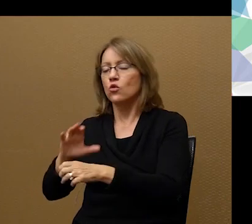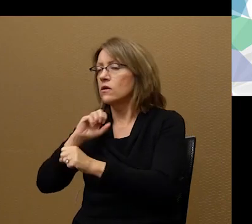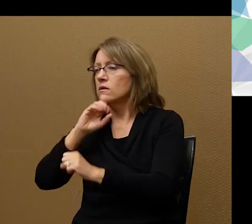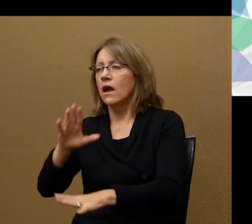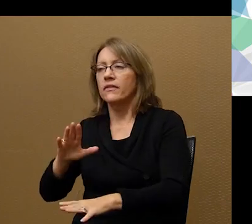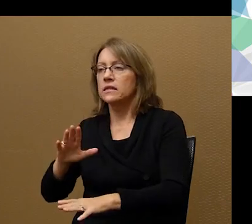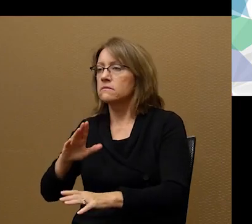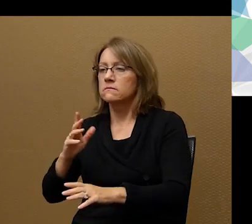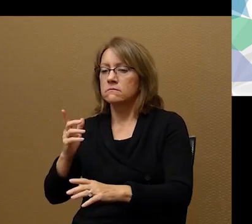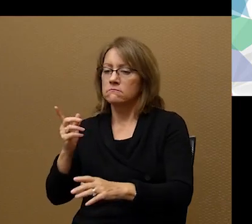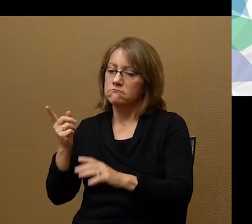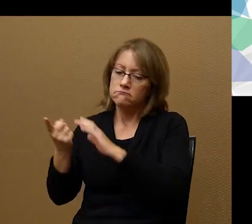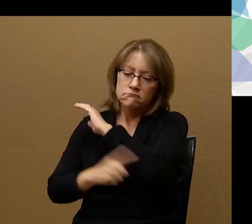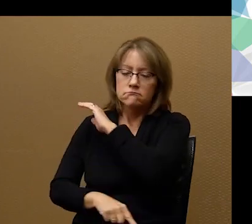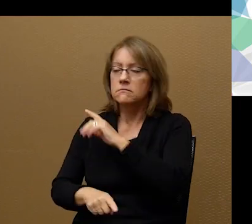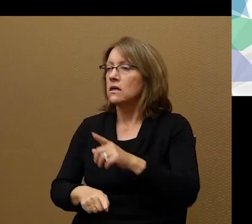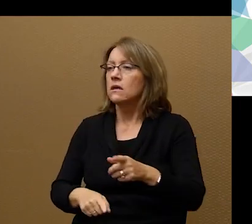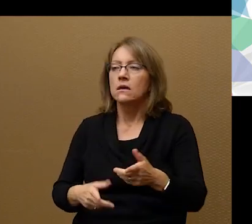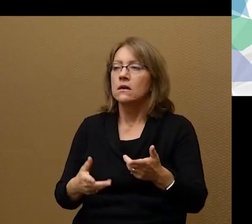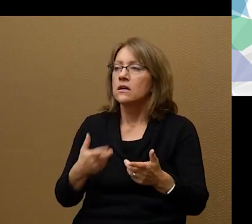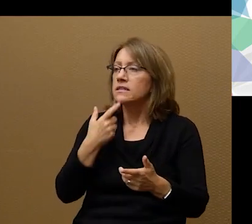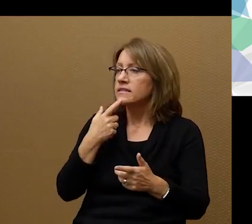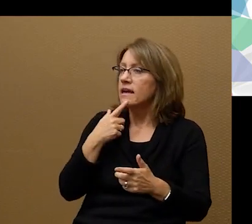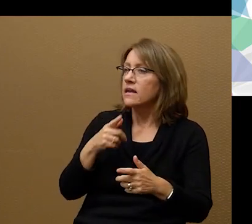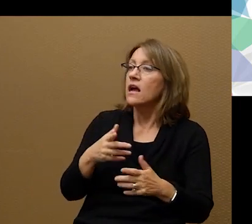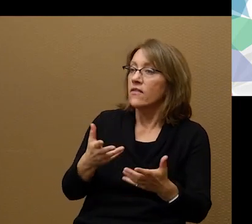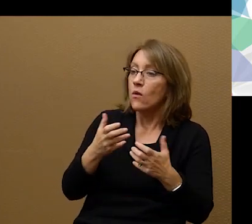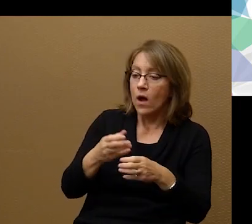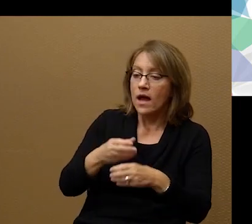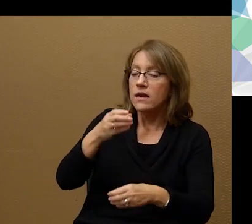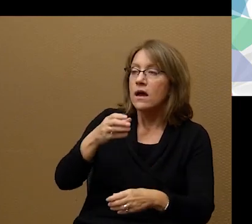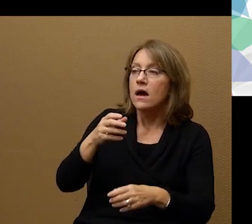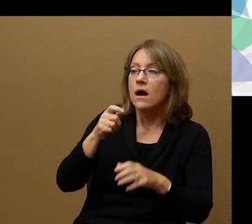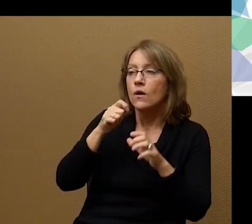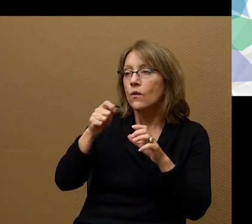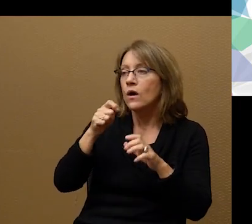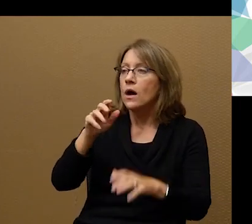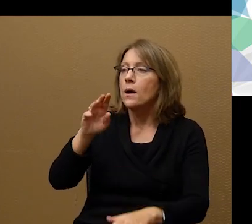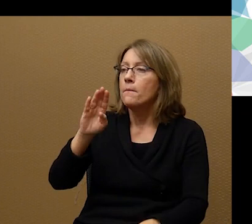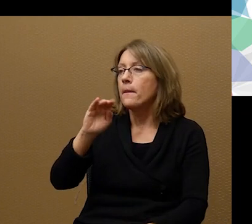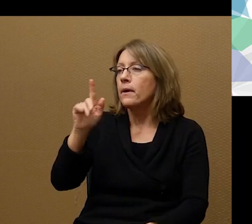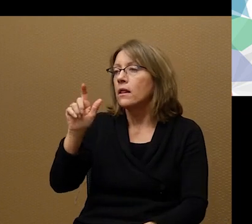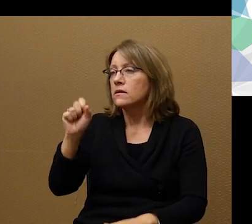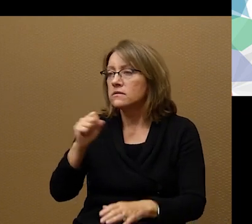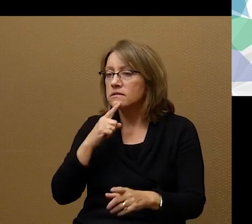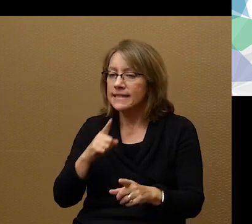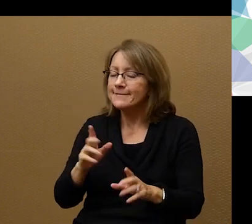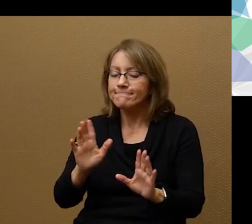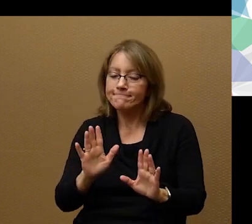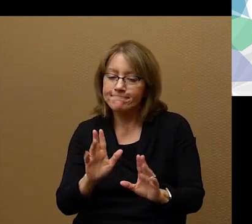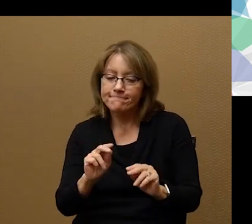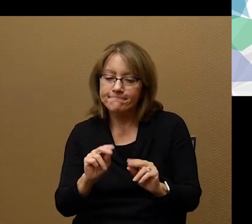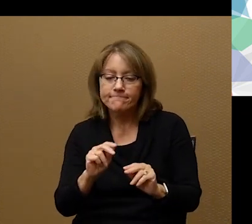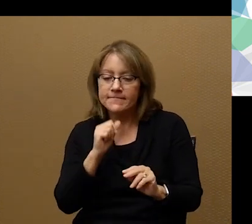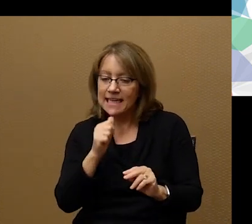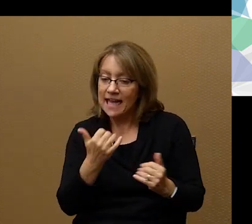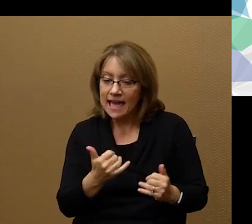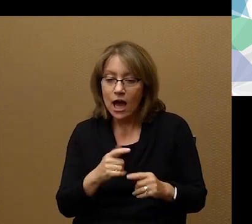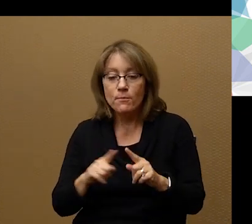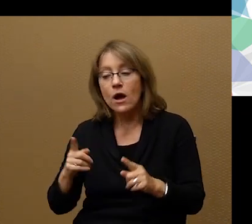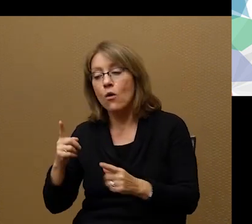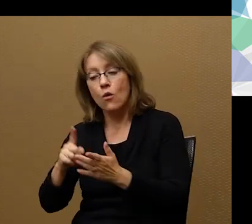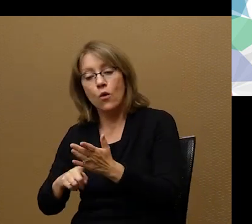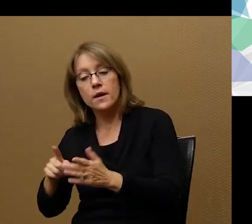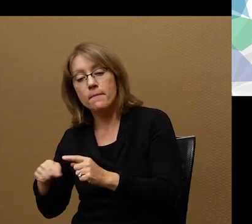blow bubbles by saying, no, not now. How about we try to color? You introduce something else that